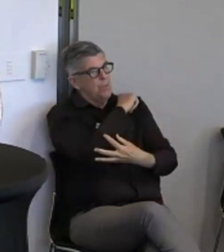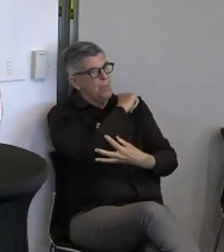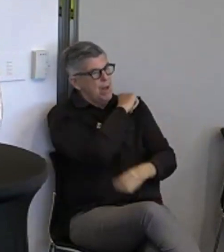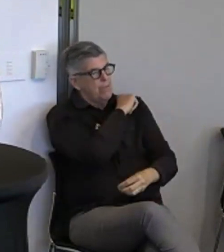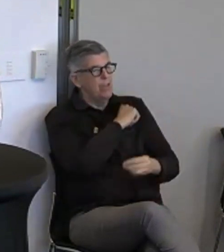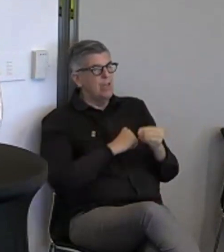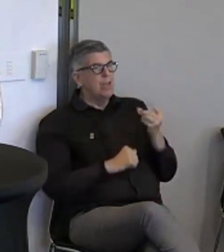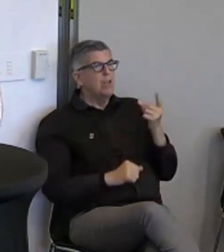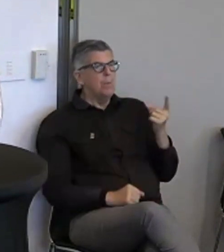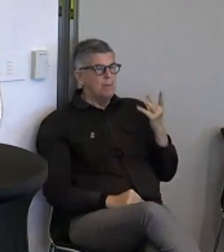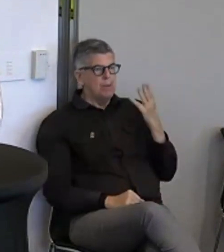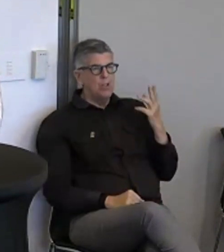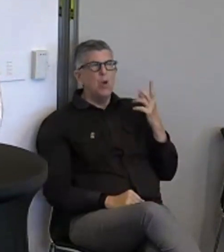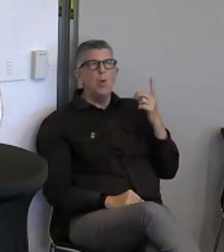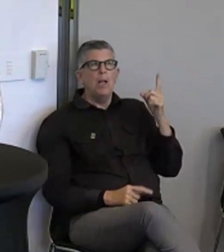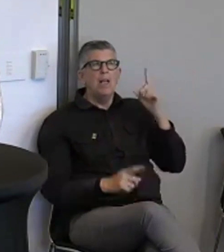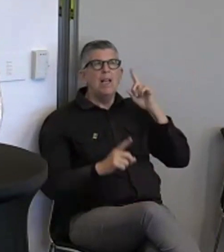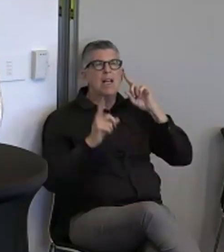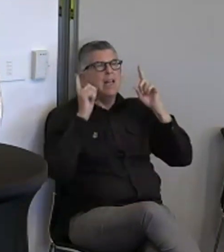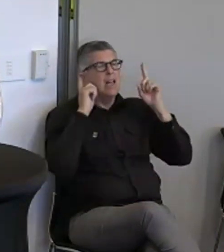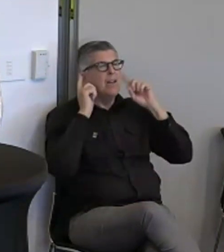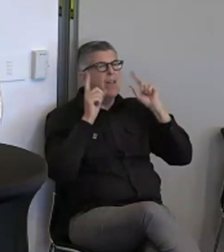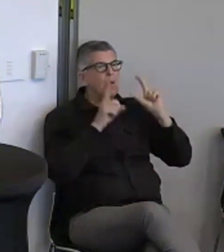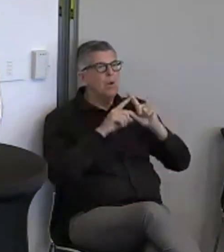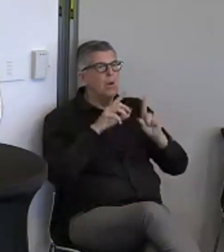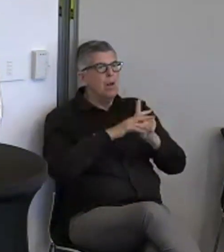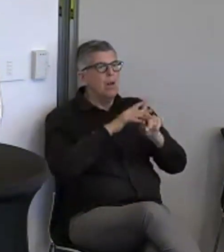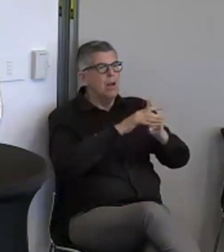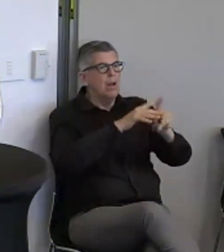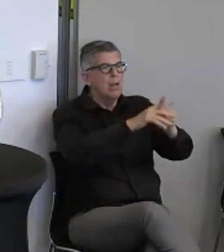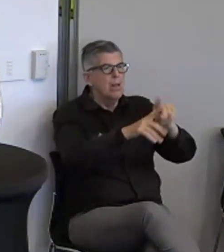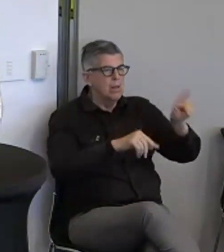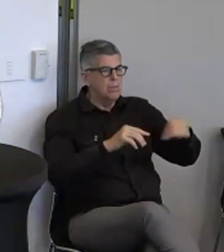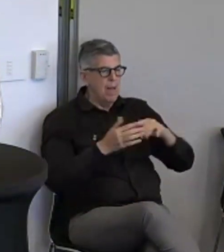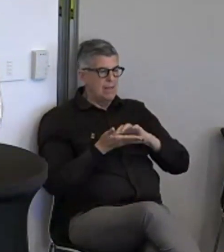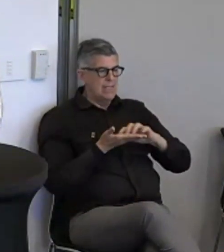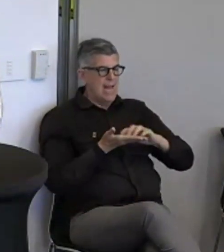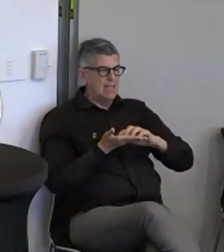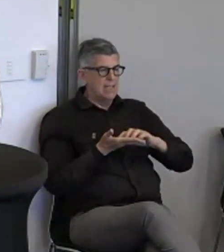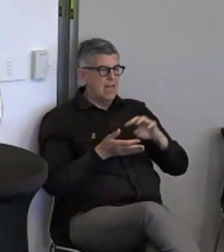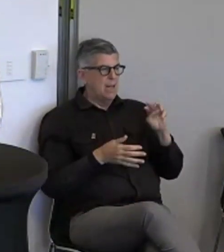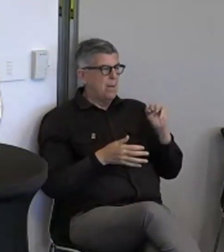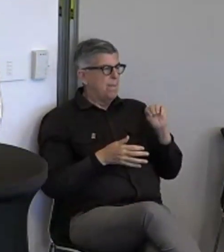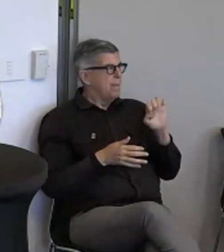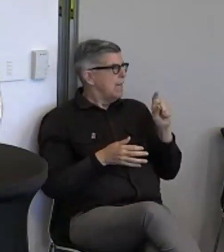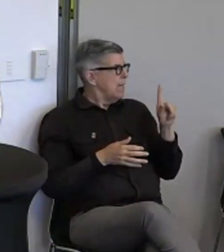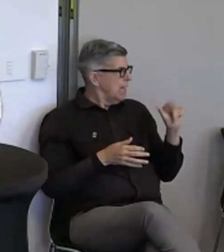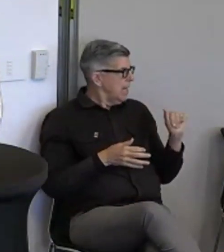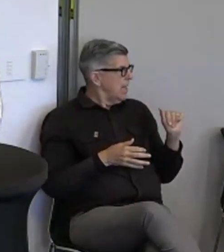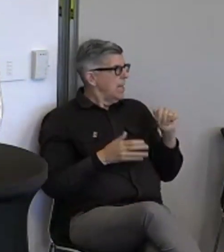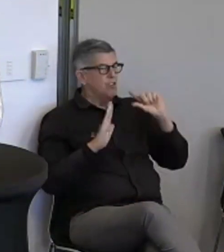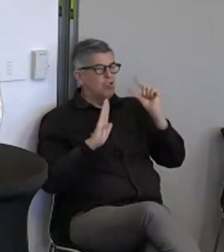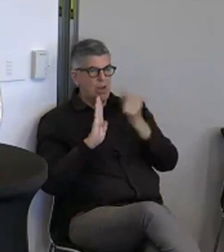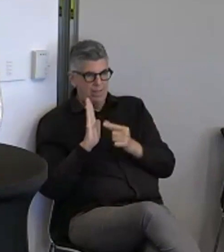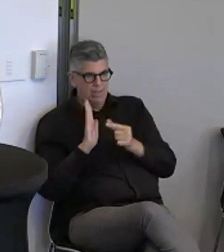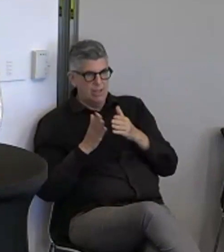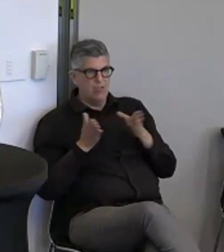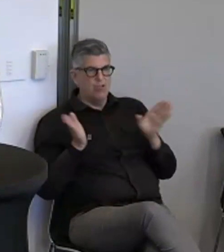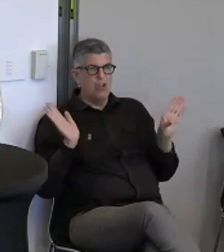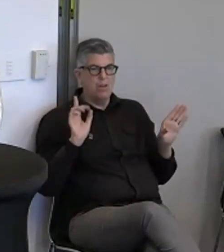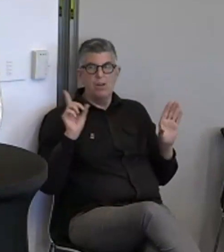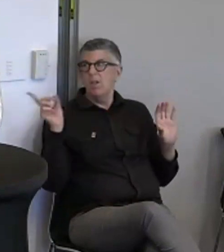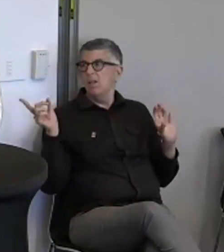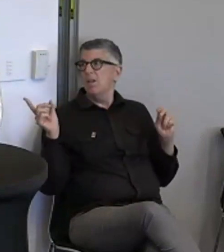in various conversations and presentations about tactile media making and just tactile graphics in general. But Chancey, it's a